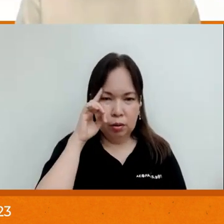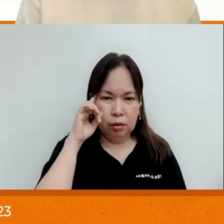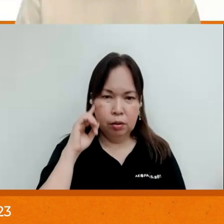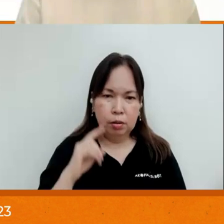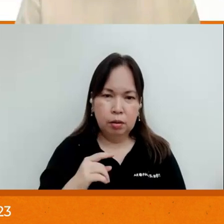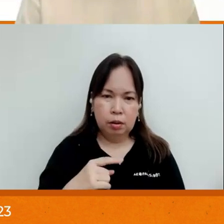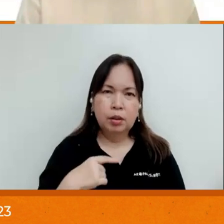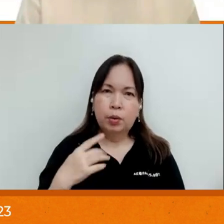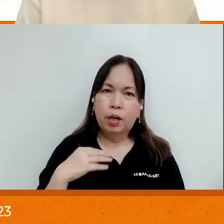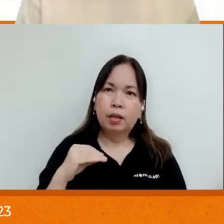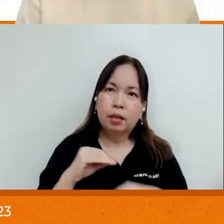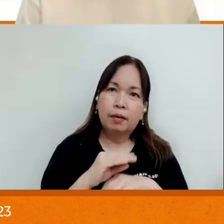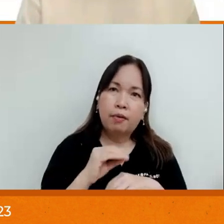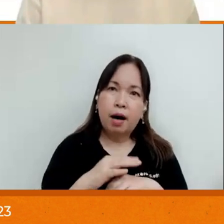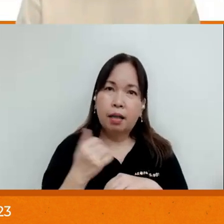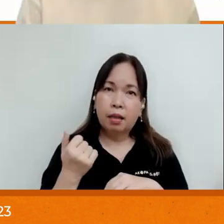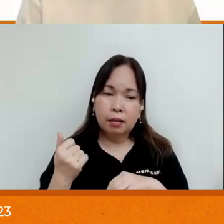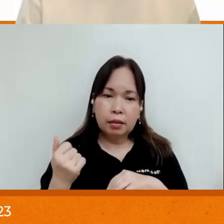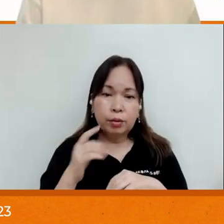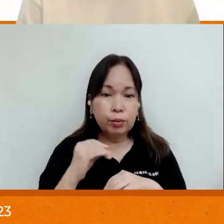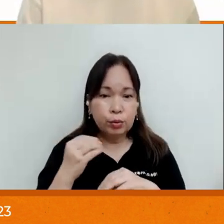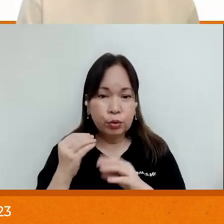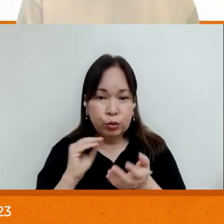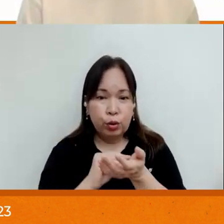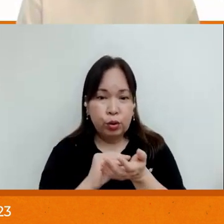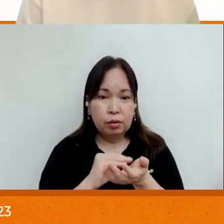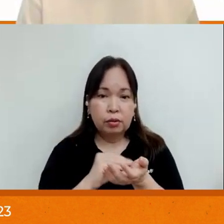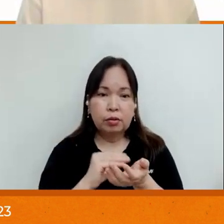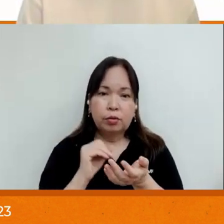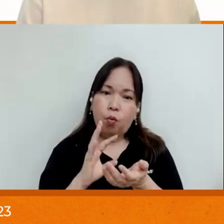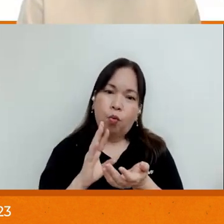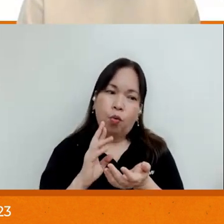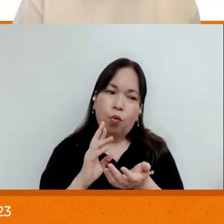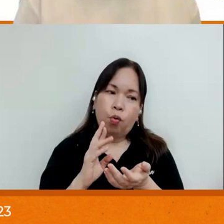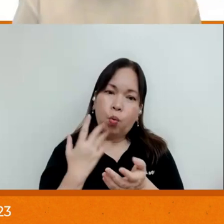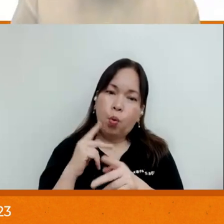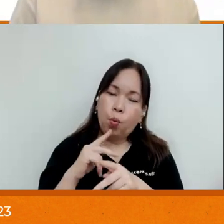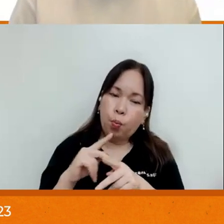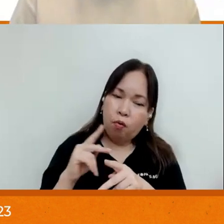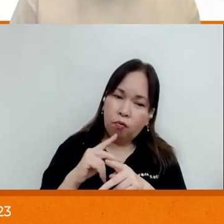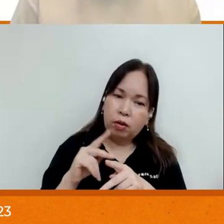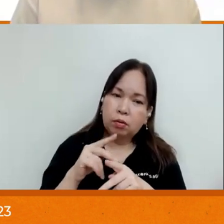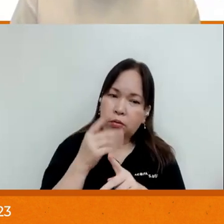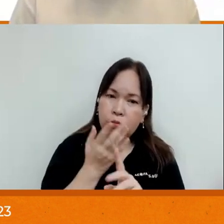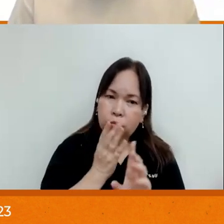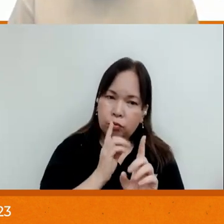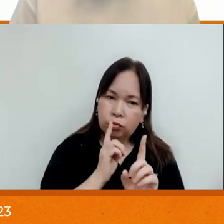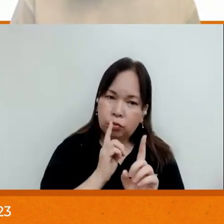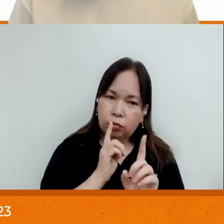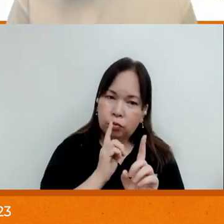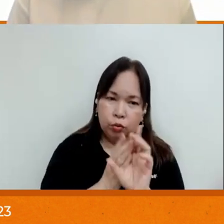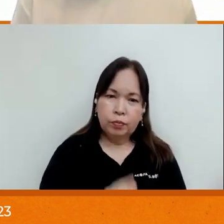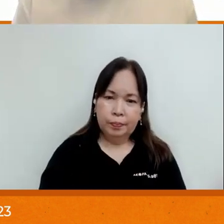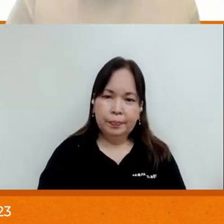take the advice of the doctor or the professional you're seeing. Thank you. Malin, I'll ask the